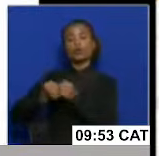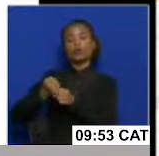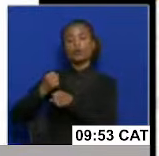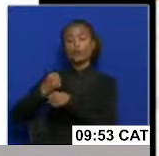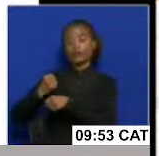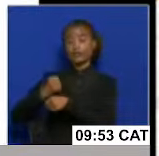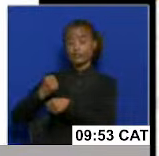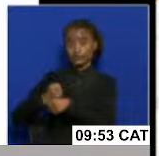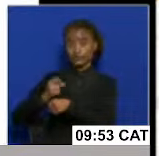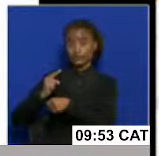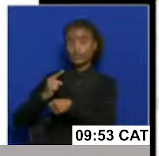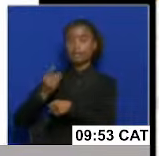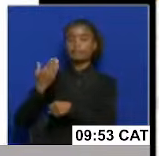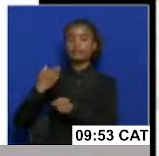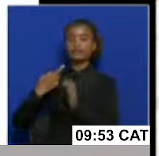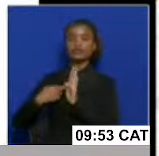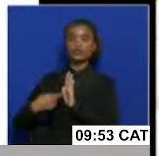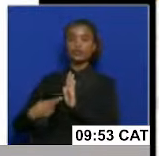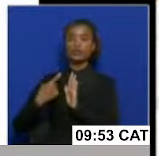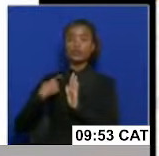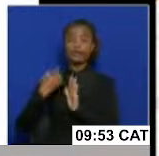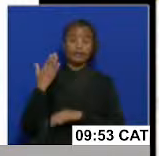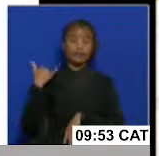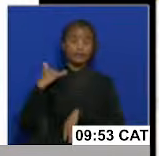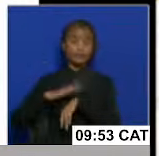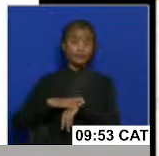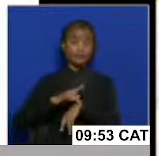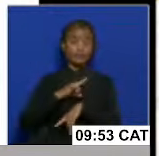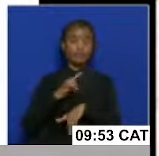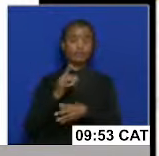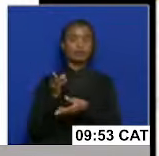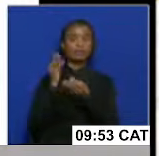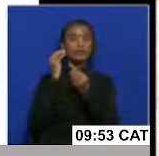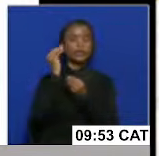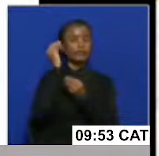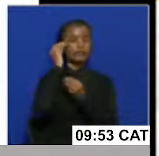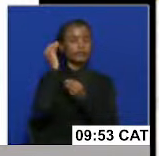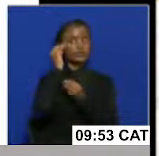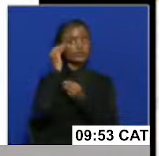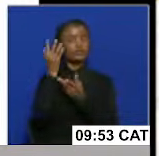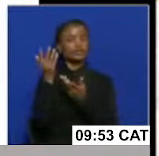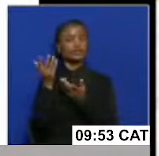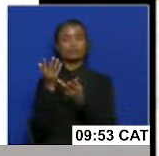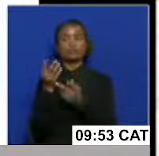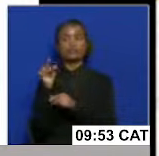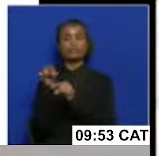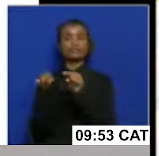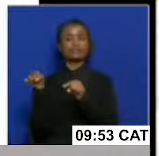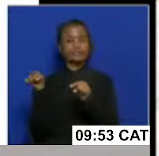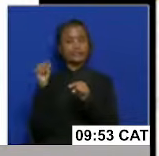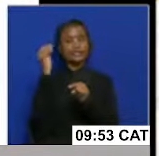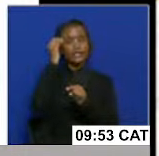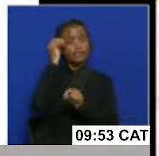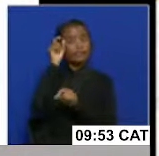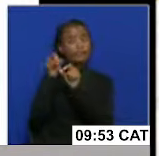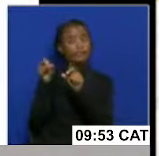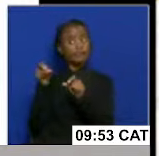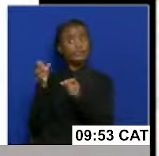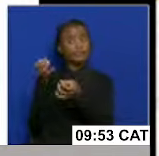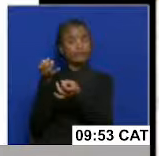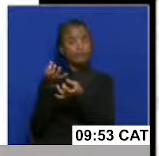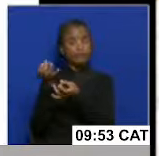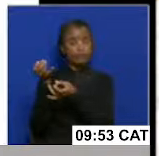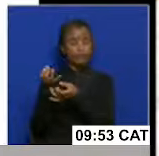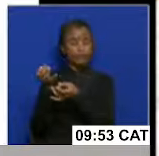I would routinely receive information and tips from various informers and members of the general